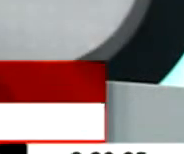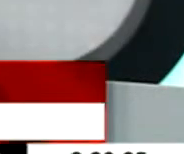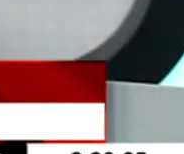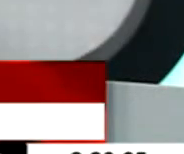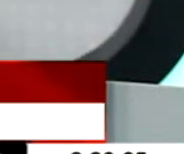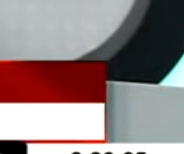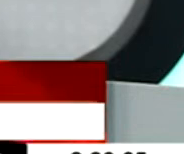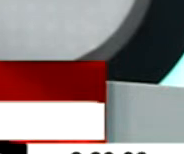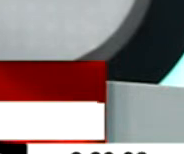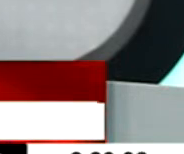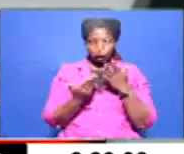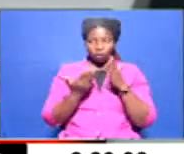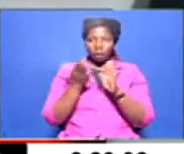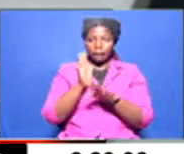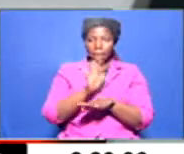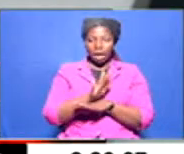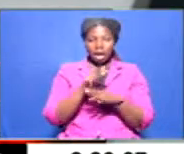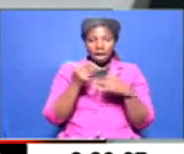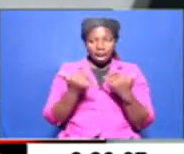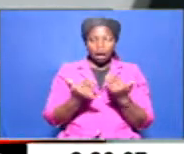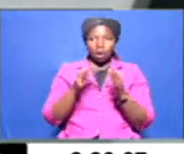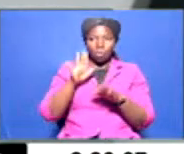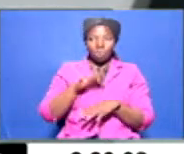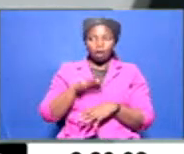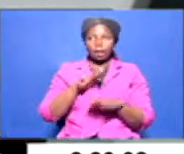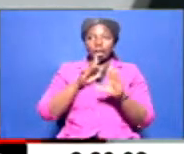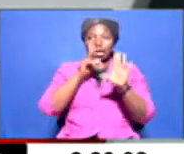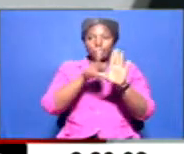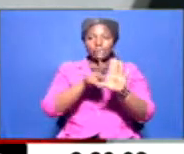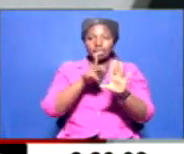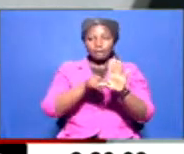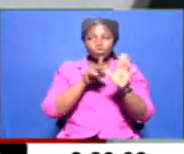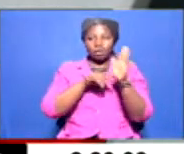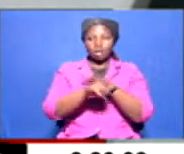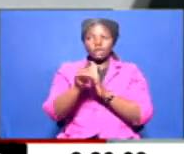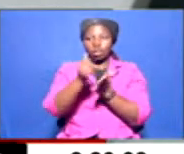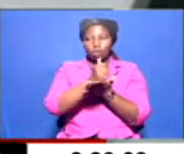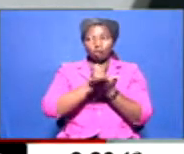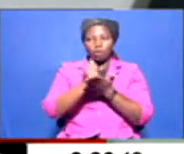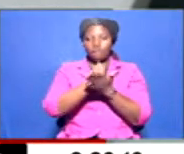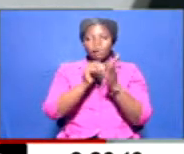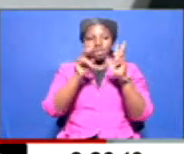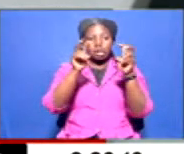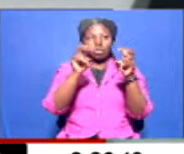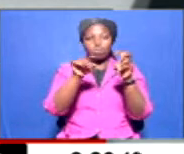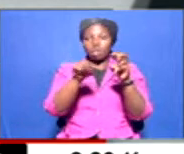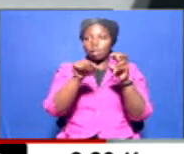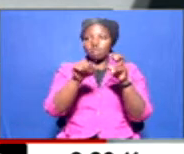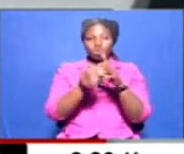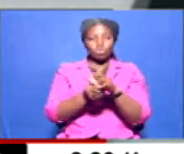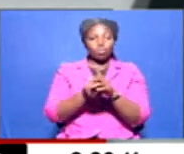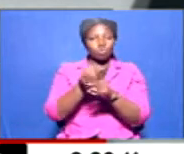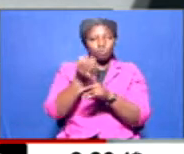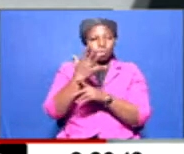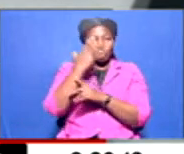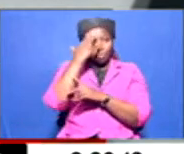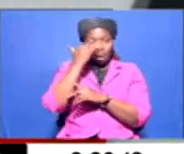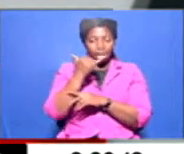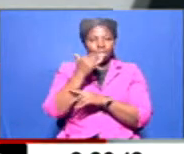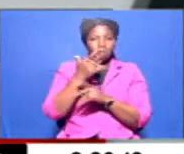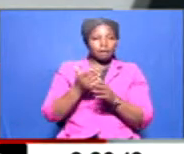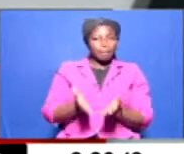Welcome back. Now, women's participation in coffee matters is growing due to improved yields and